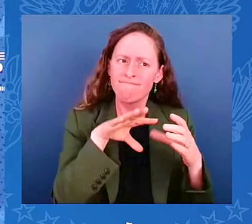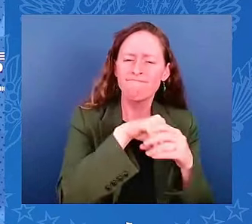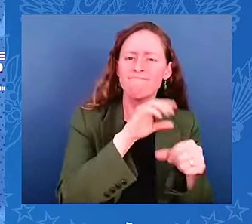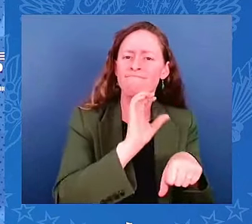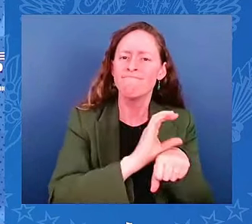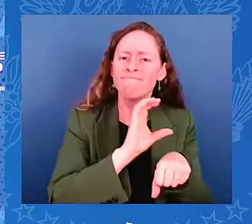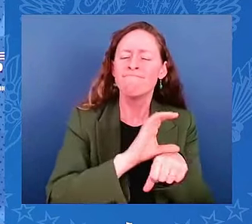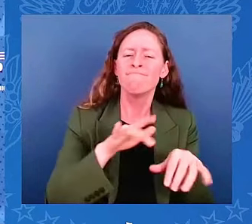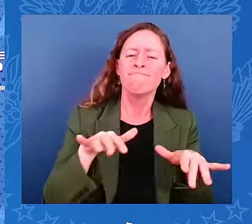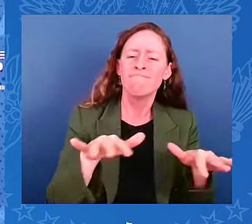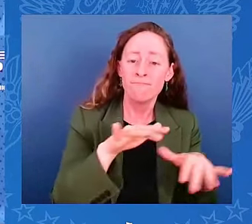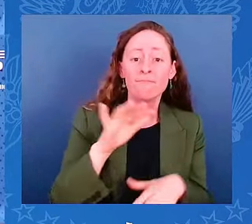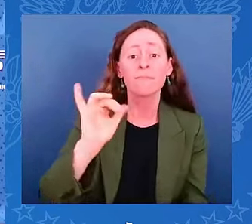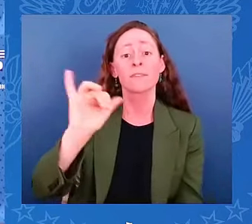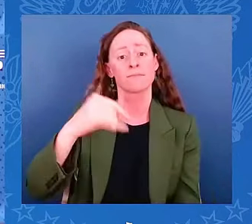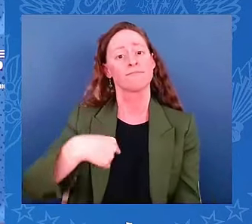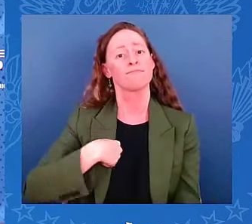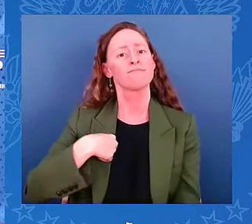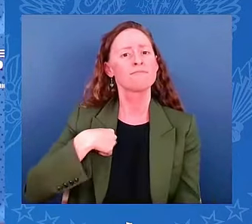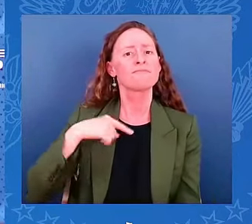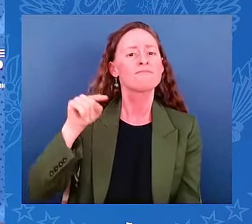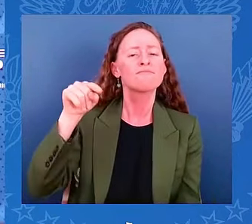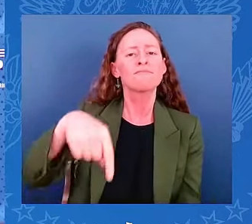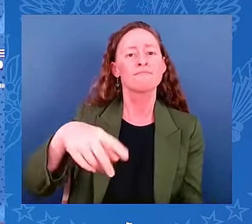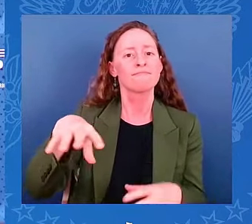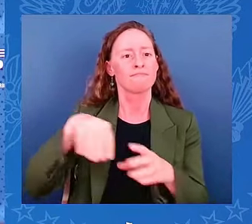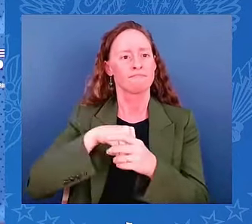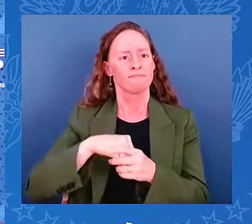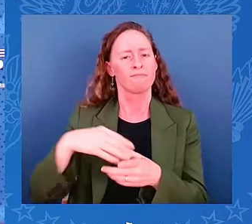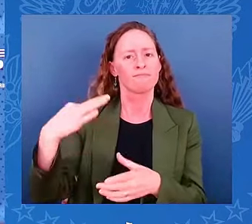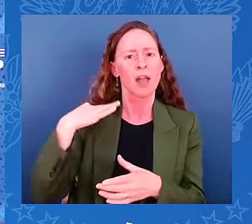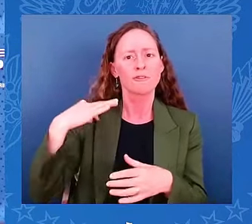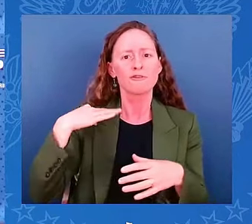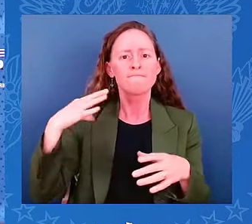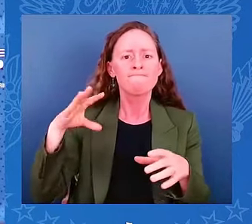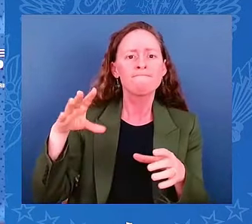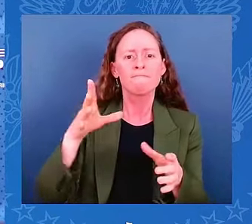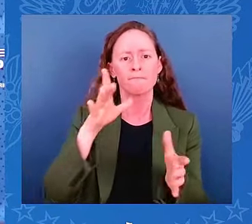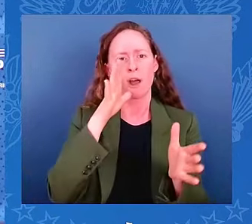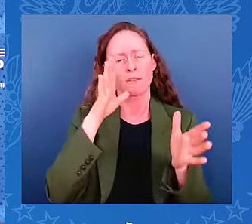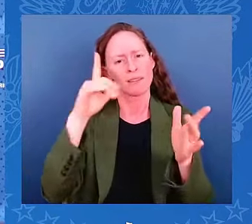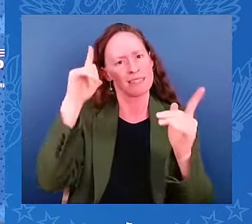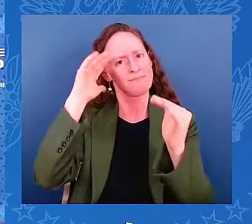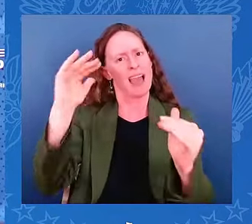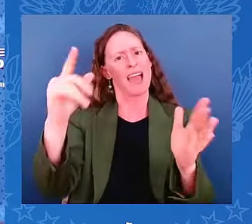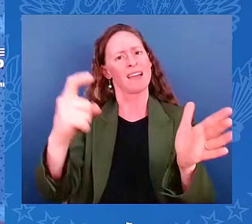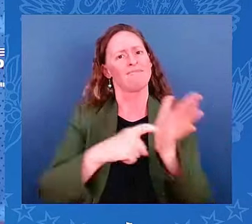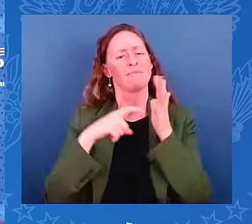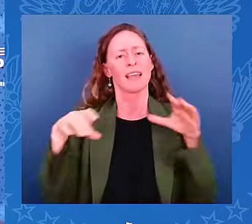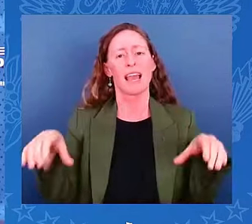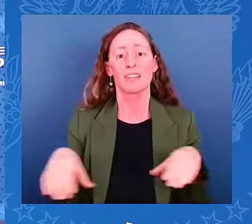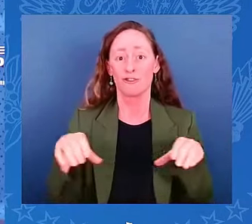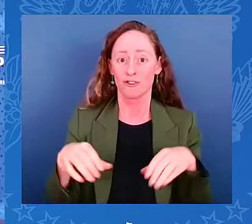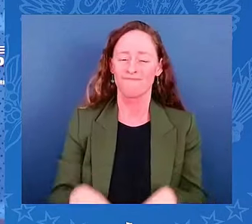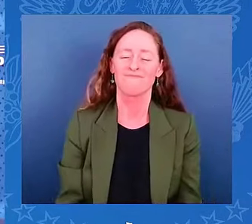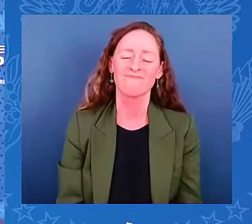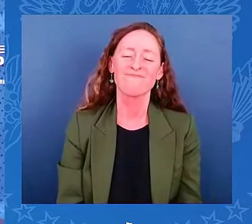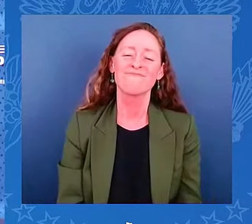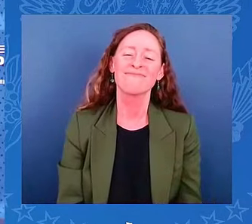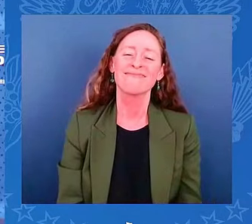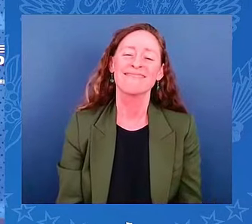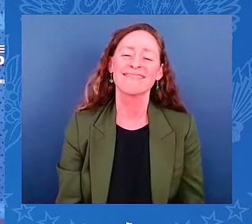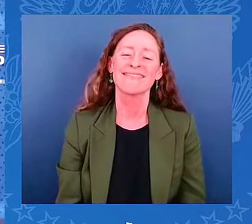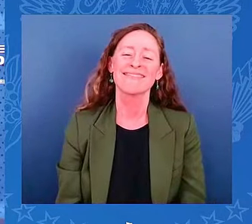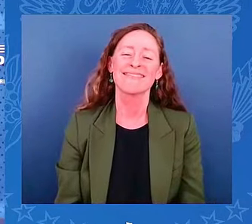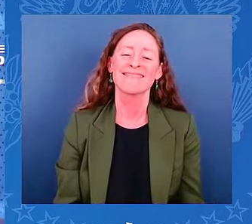On March the 7th, 2016, we celebrated my son Juwan's 14th birthday. Juwan